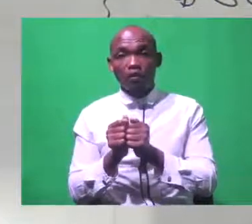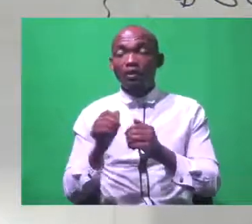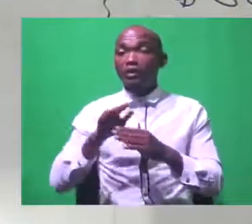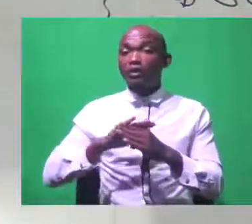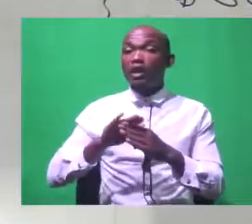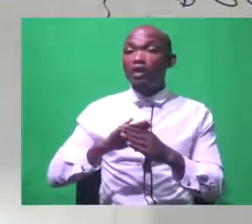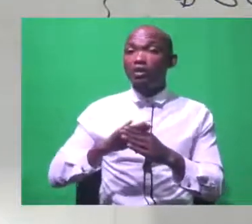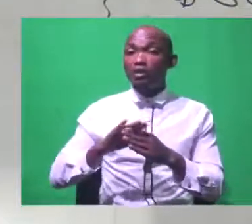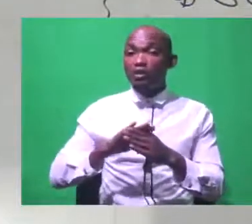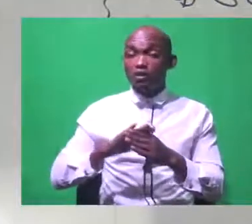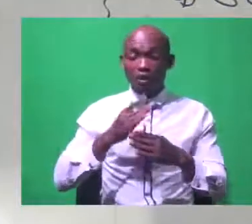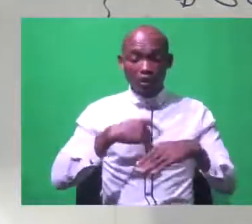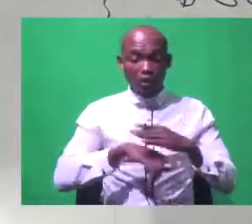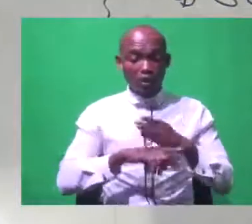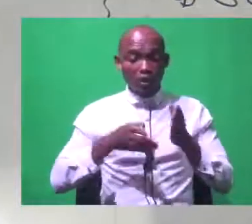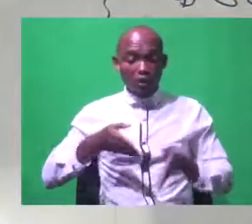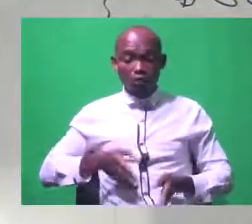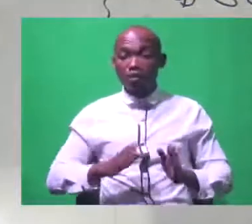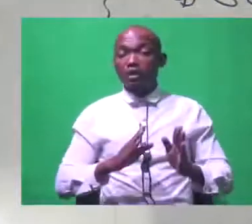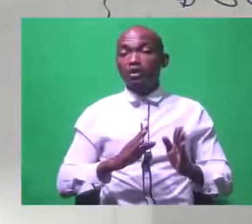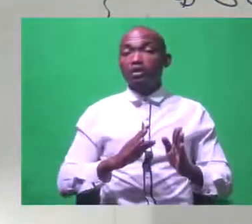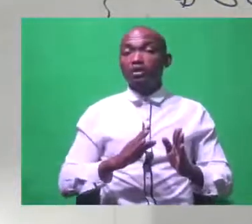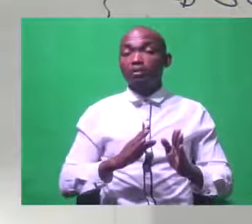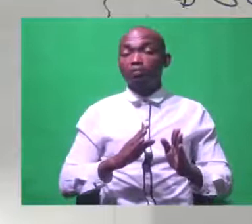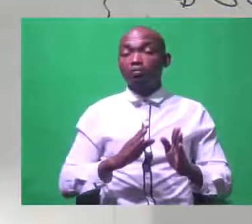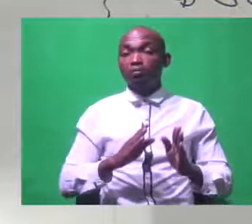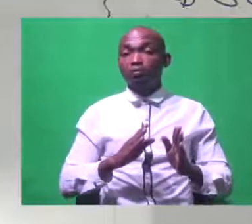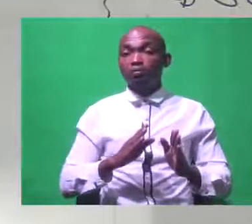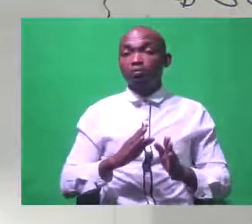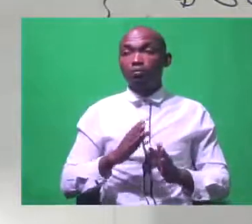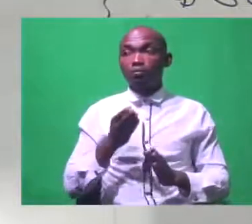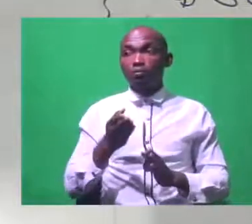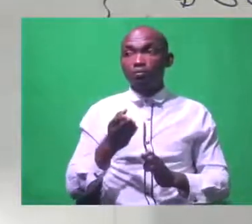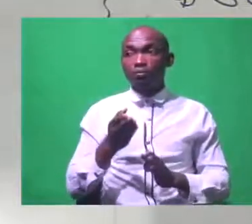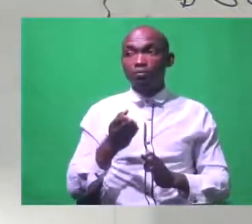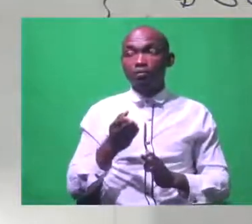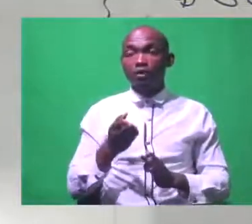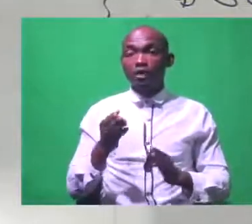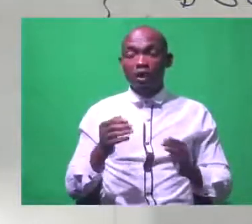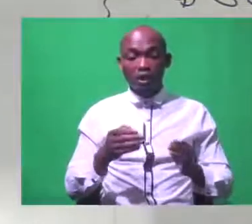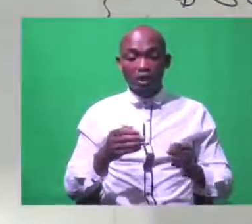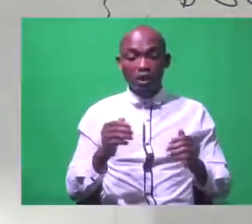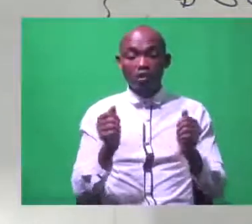are used in production. What are they? There are tools